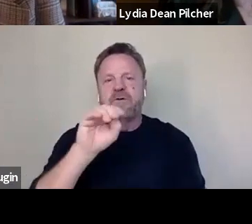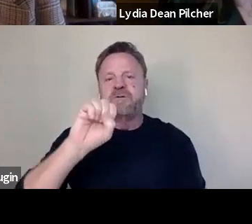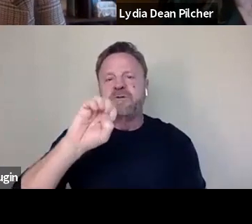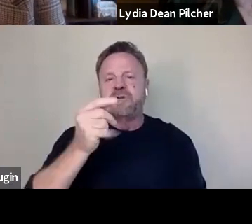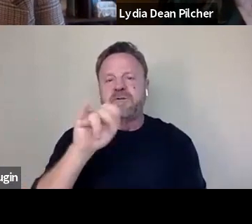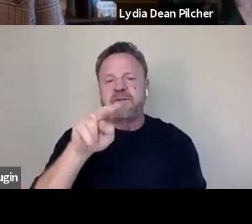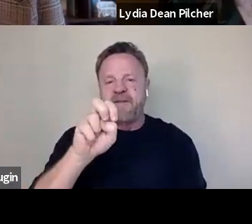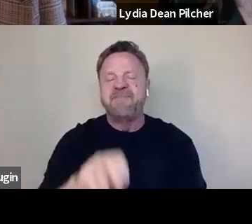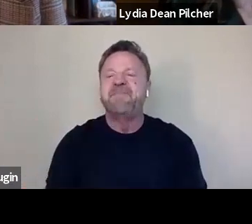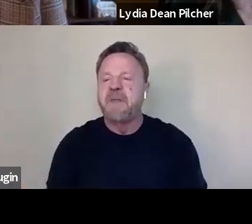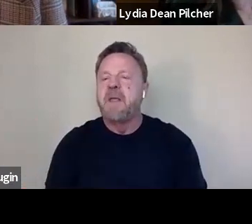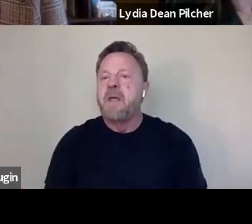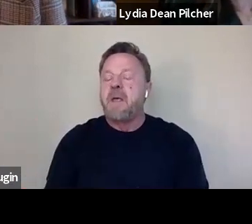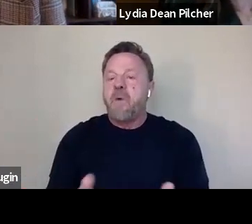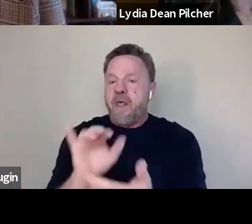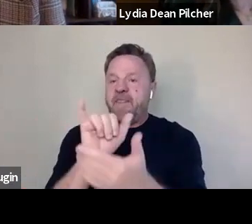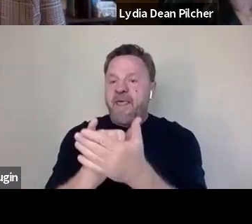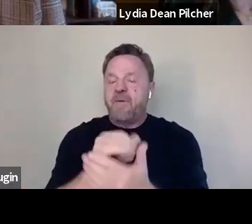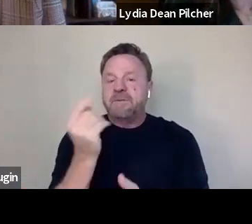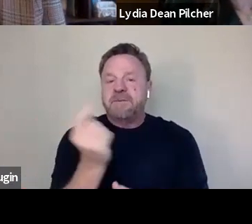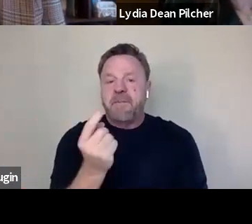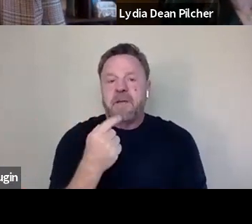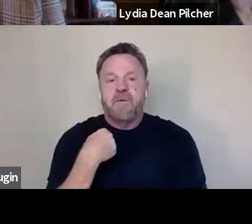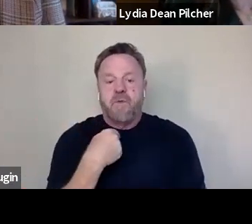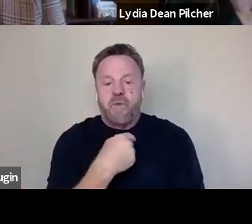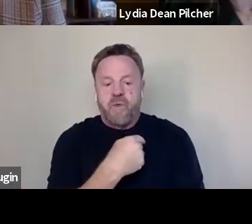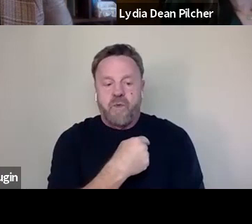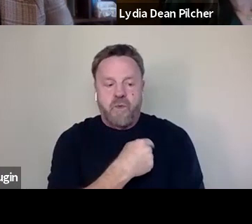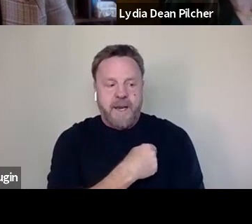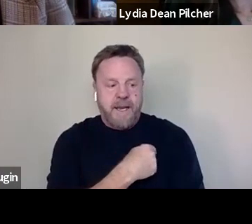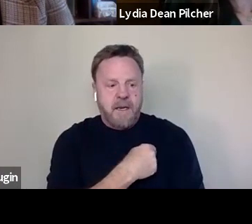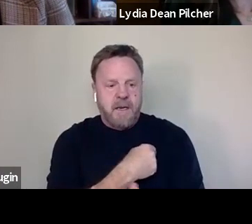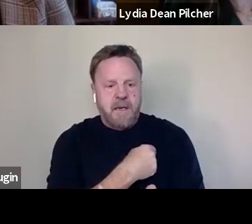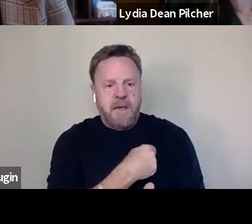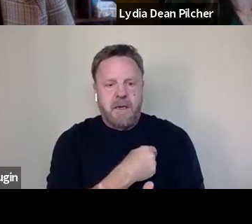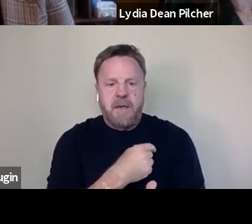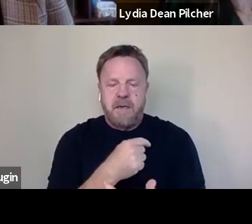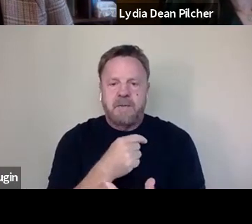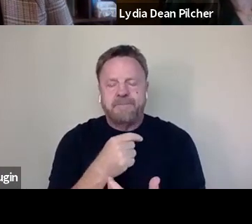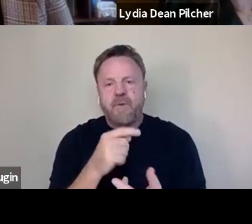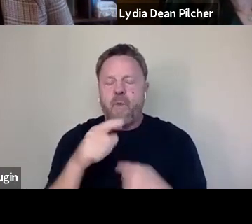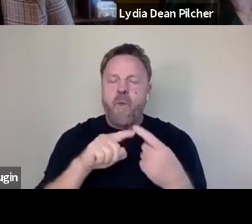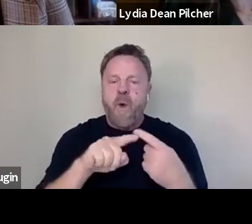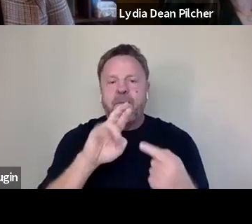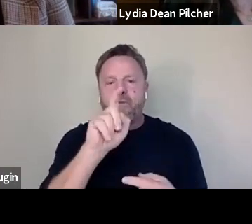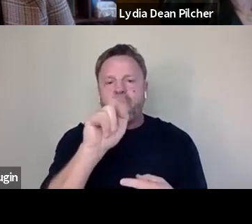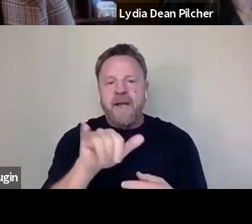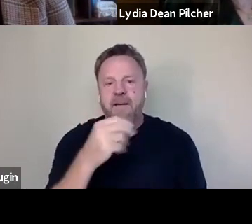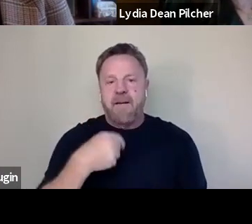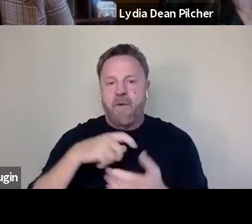That was something that, we, Lydia and I, and, when Brittany and I were writing,